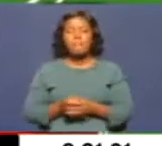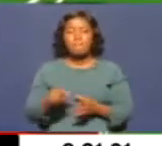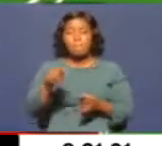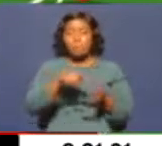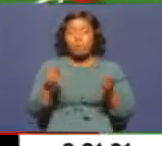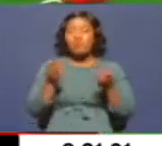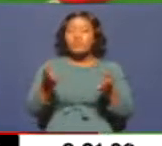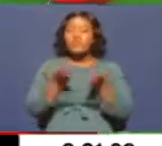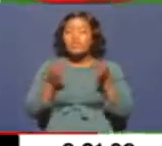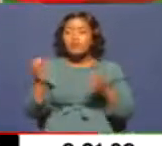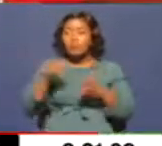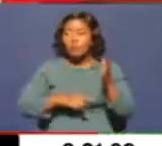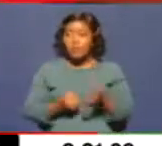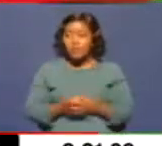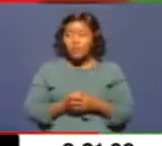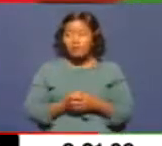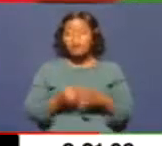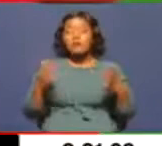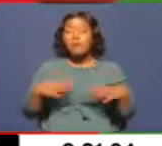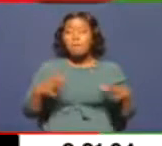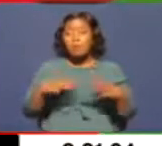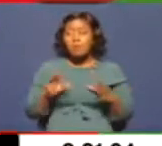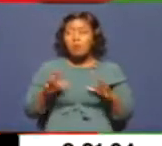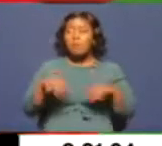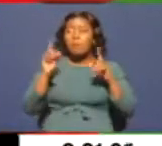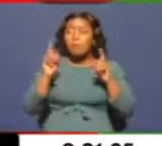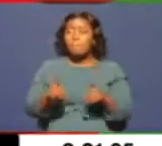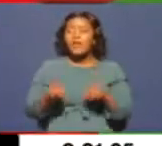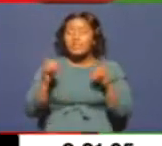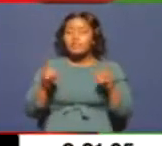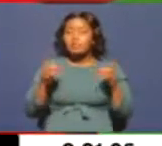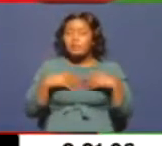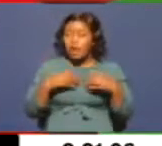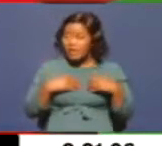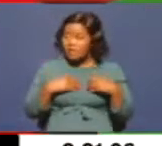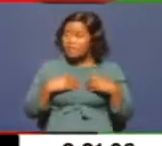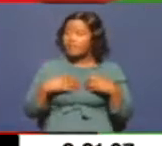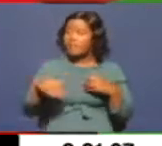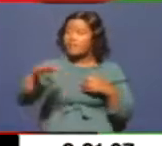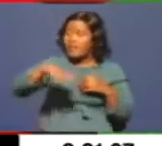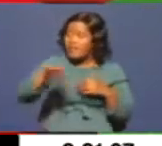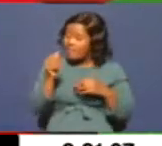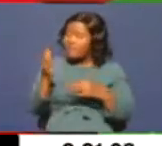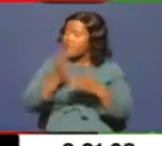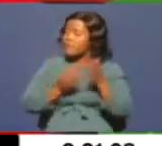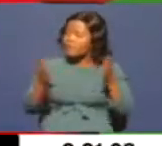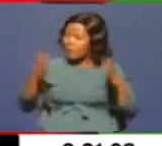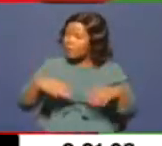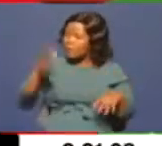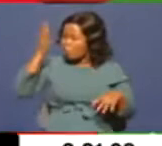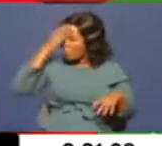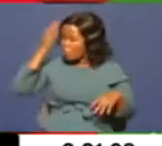we need now is some people to be hanged in Uhuru Park. Some of these people we know. Just quick,